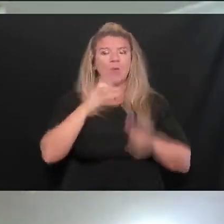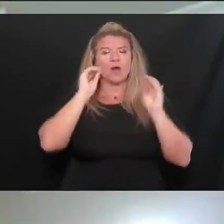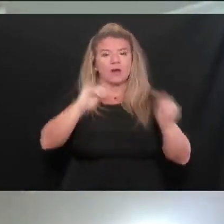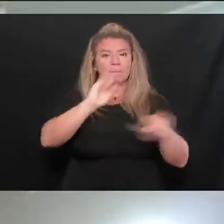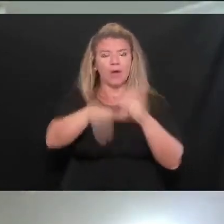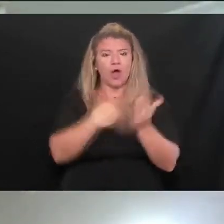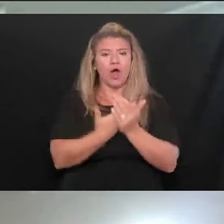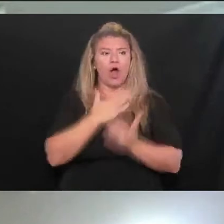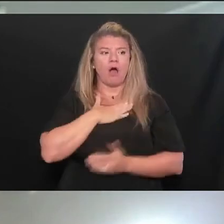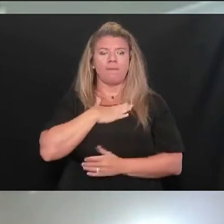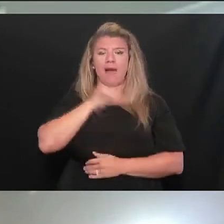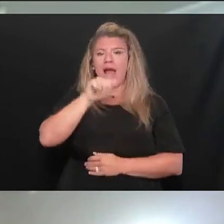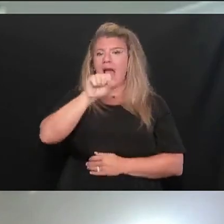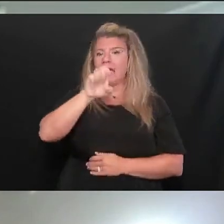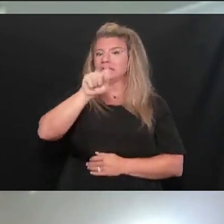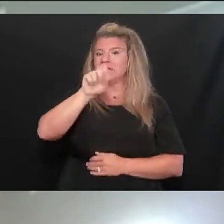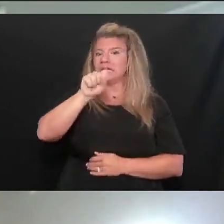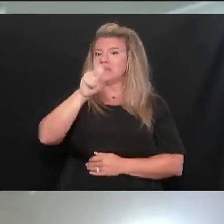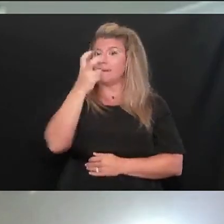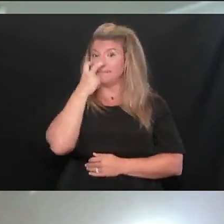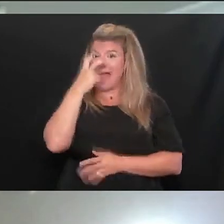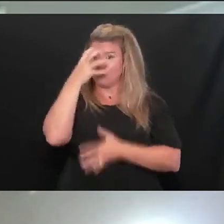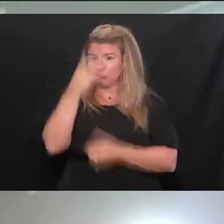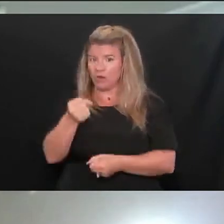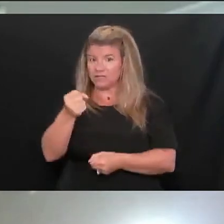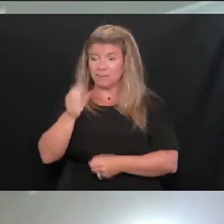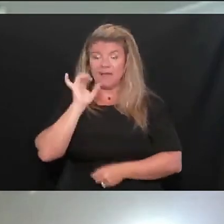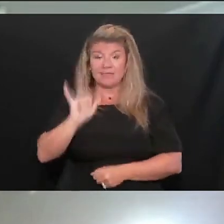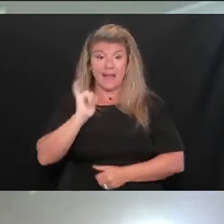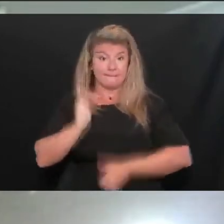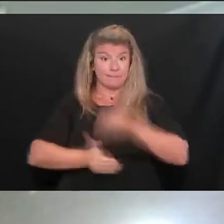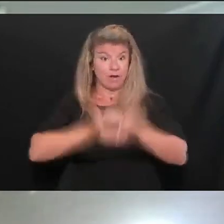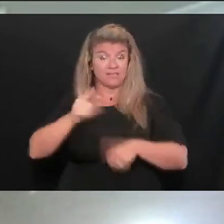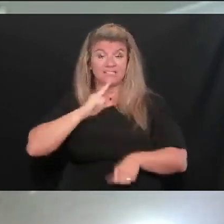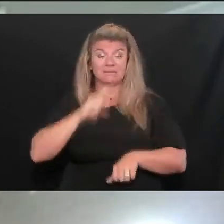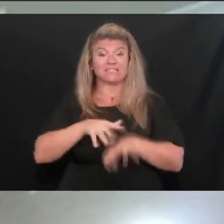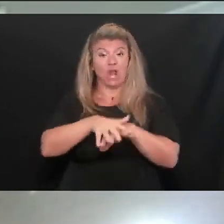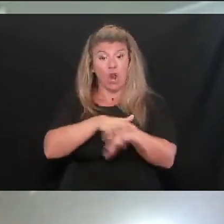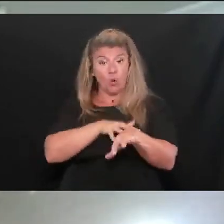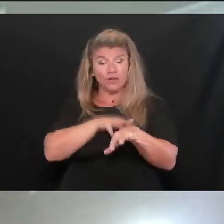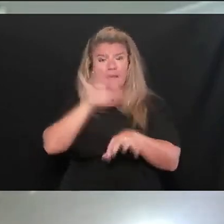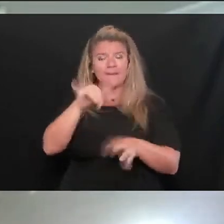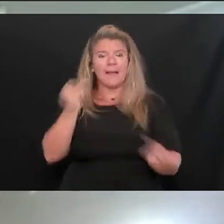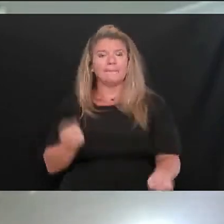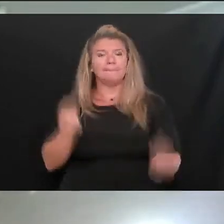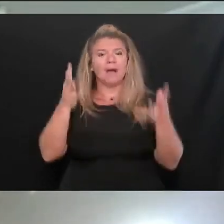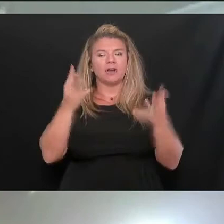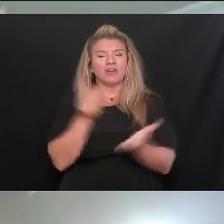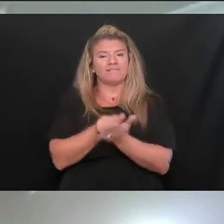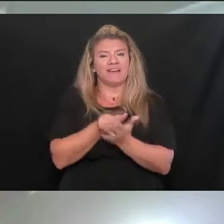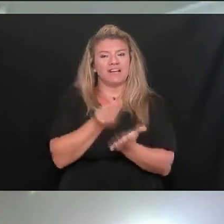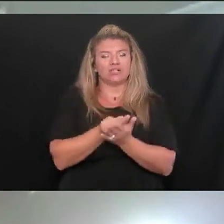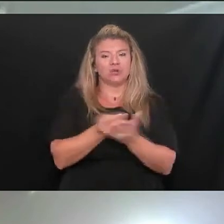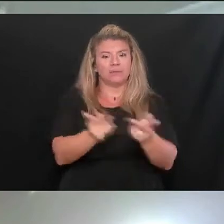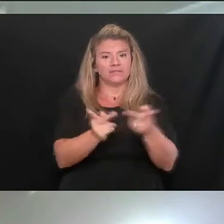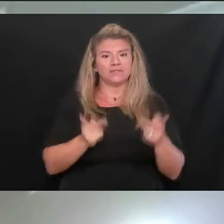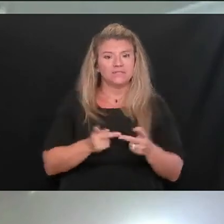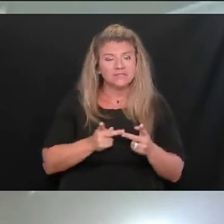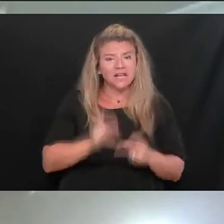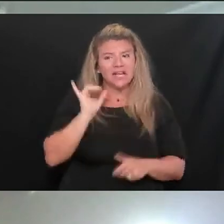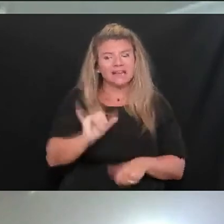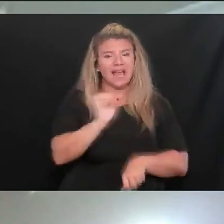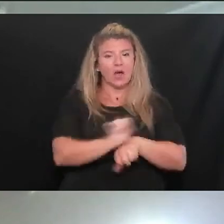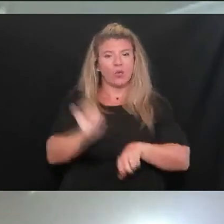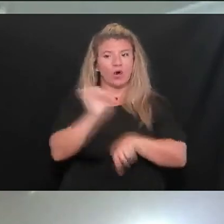in a blind trust. However, the process has been slowed down by the multitude of financial institutions that work